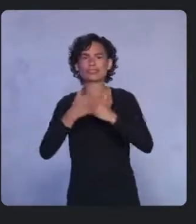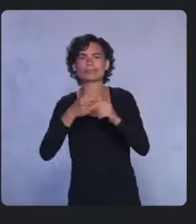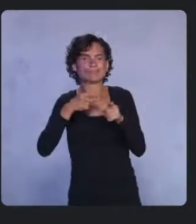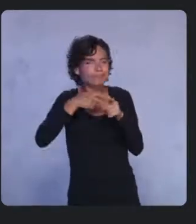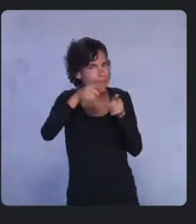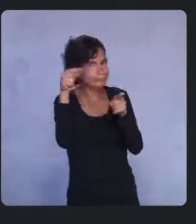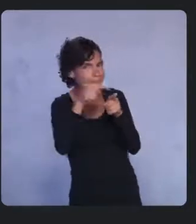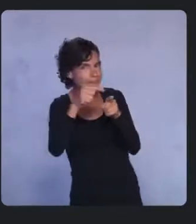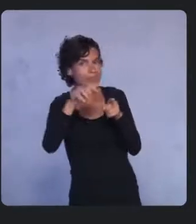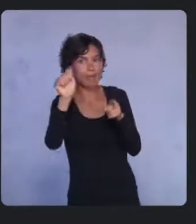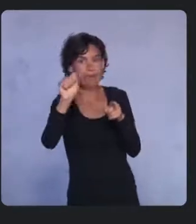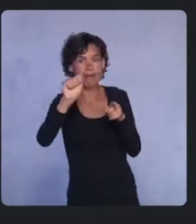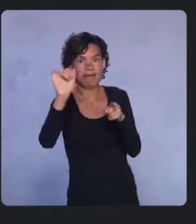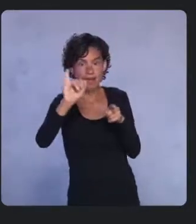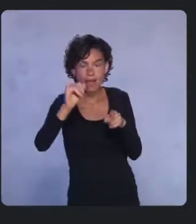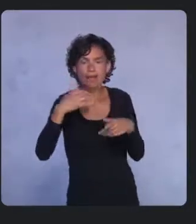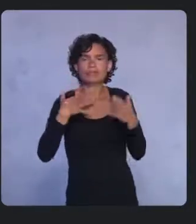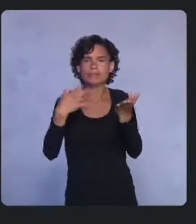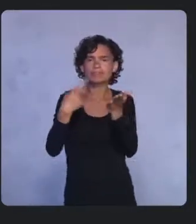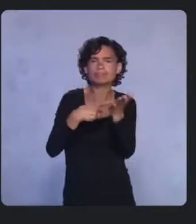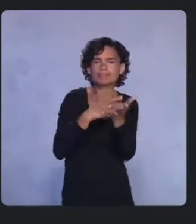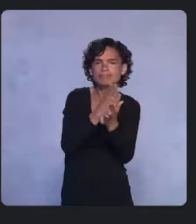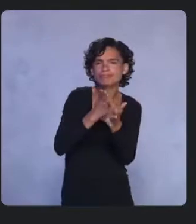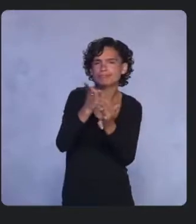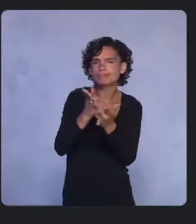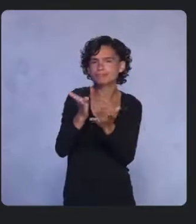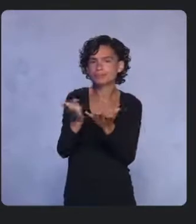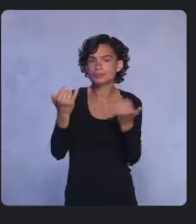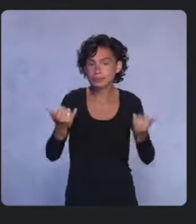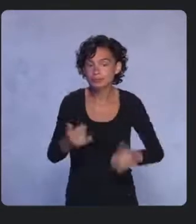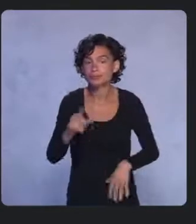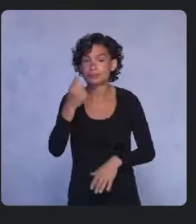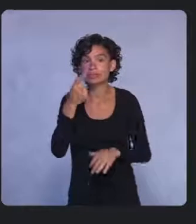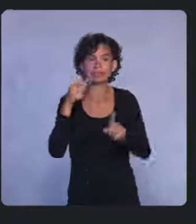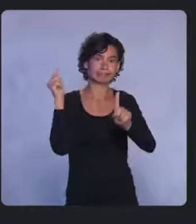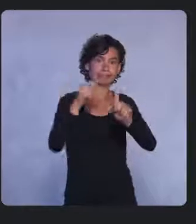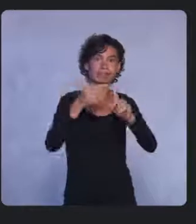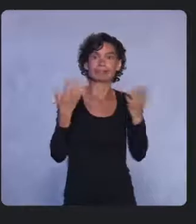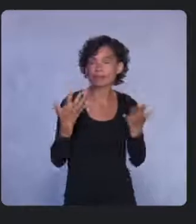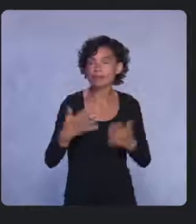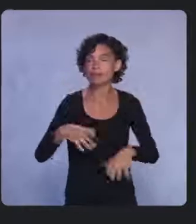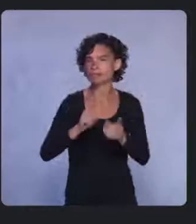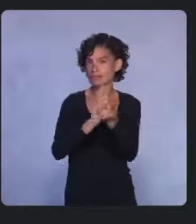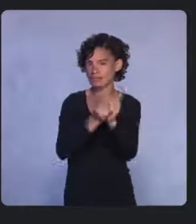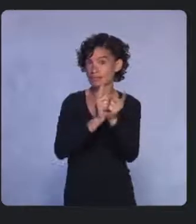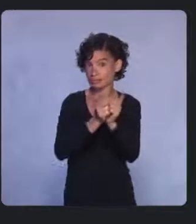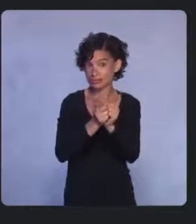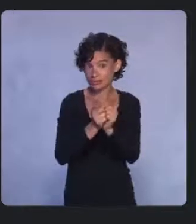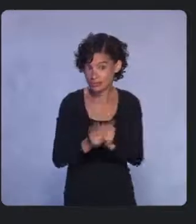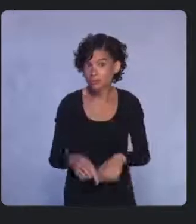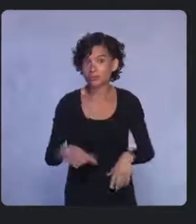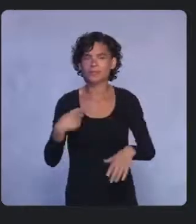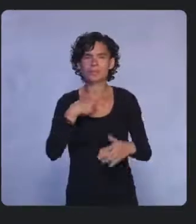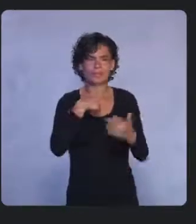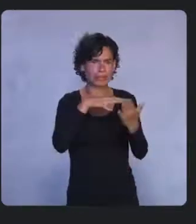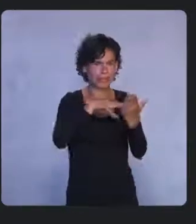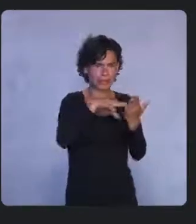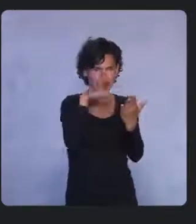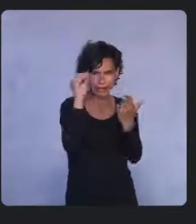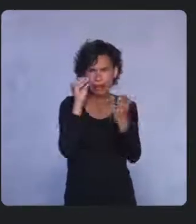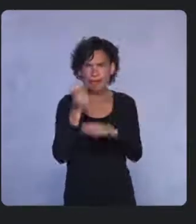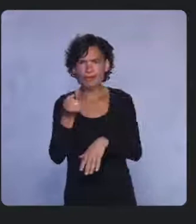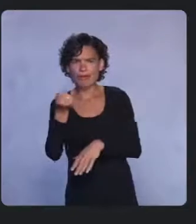I want to talk about a few today, starting with translation. We learn and understand knowledge best in our